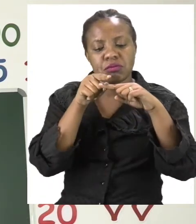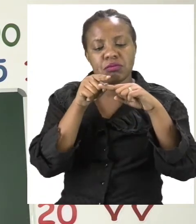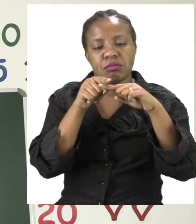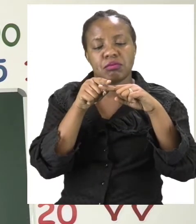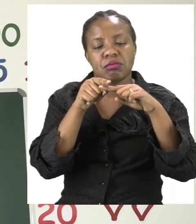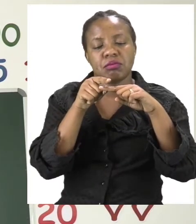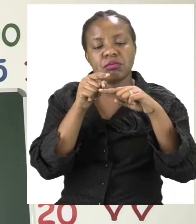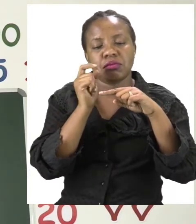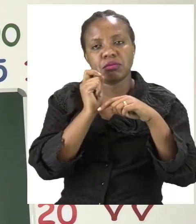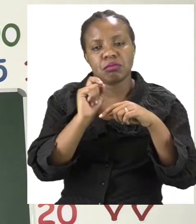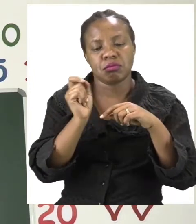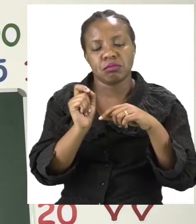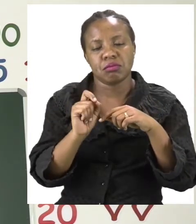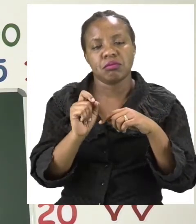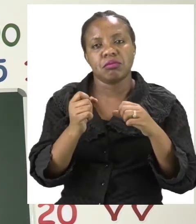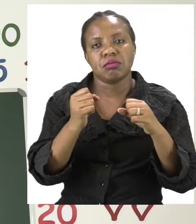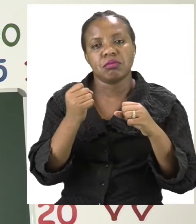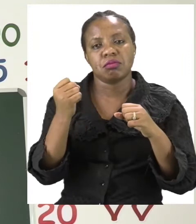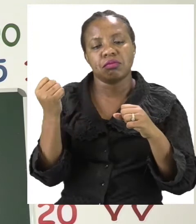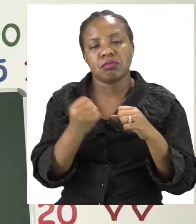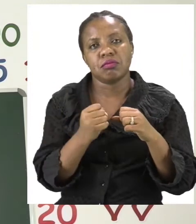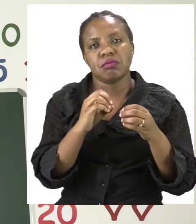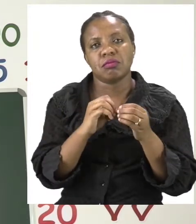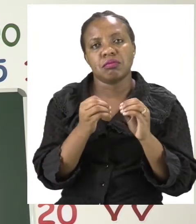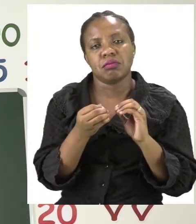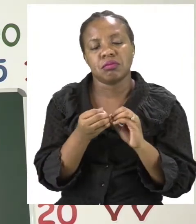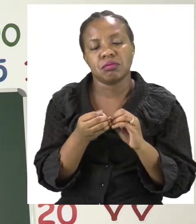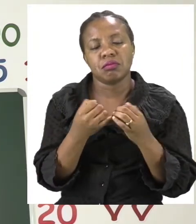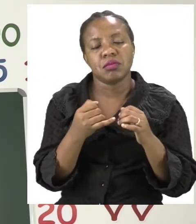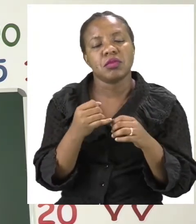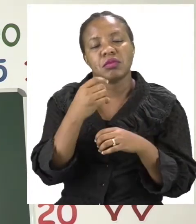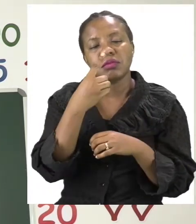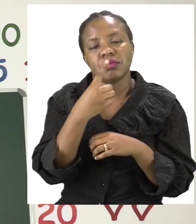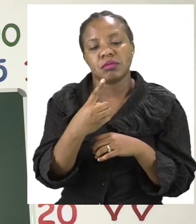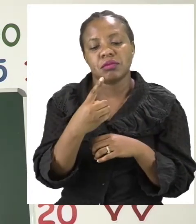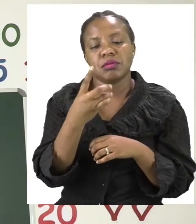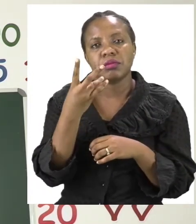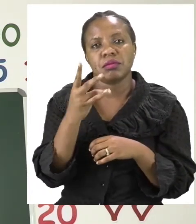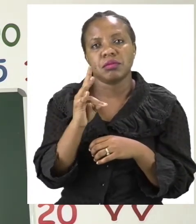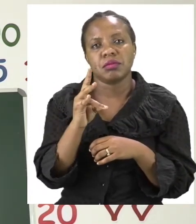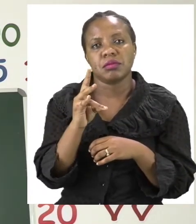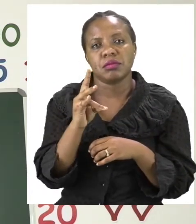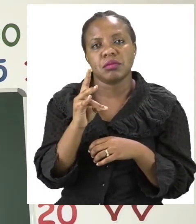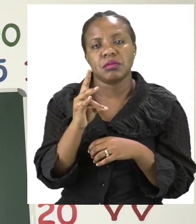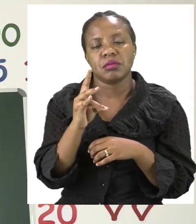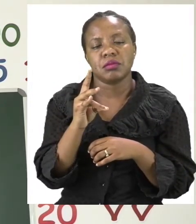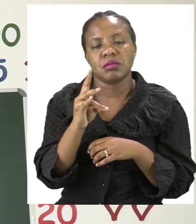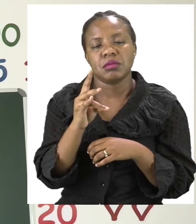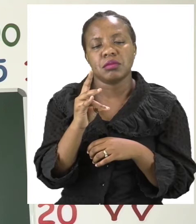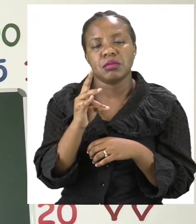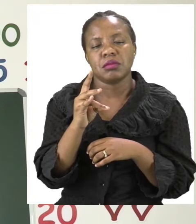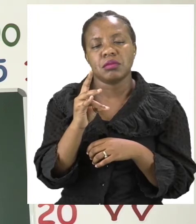the bigger number is 17. So we are going to write our 17